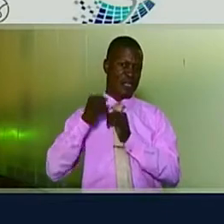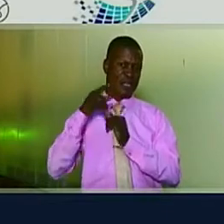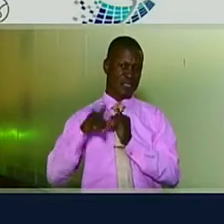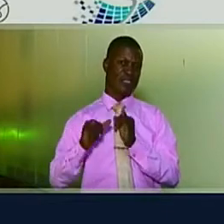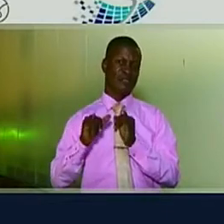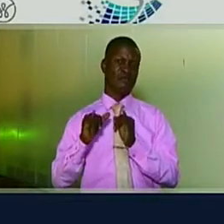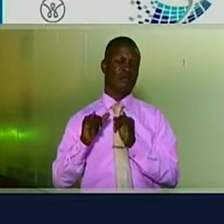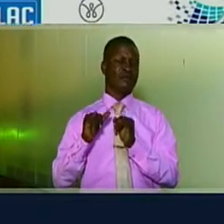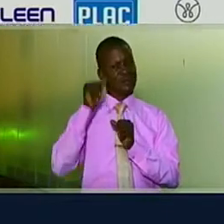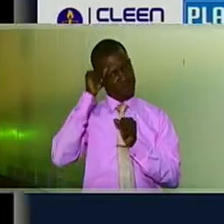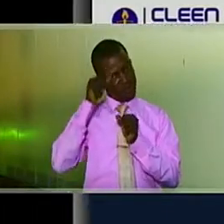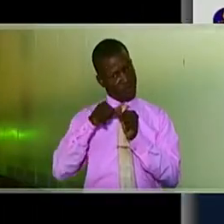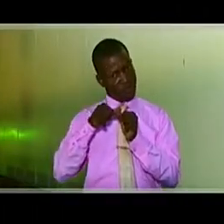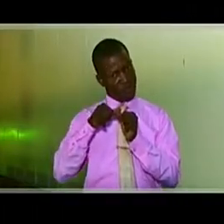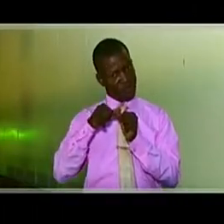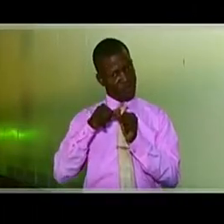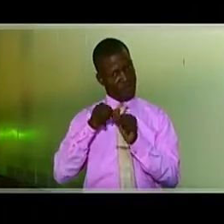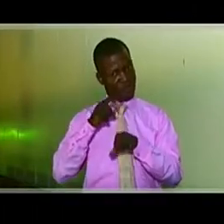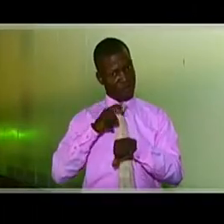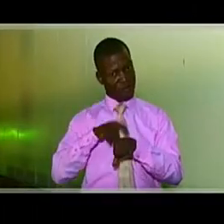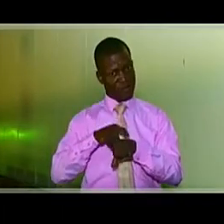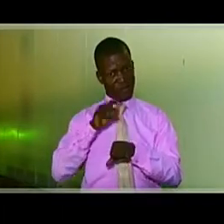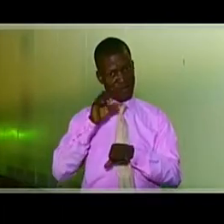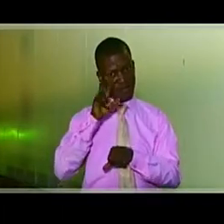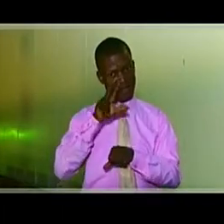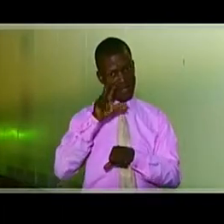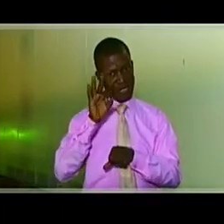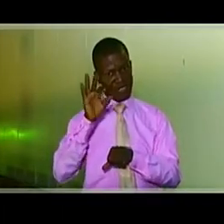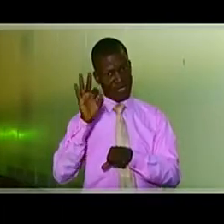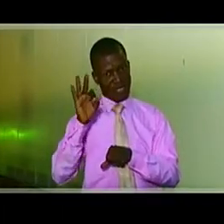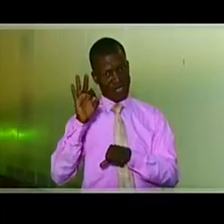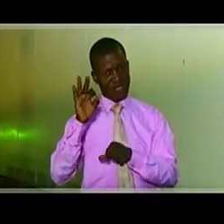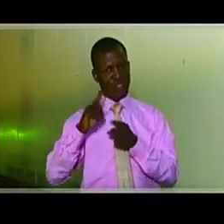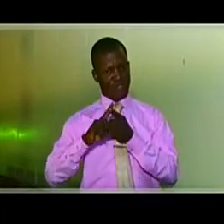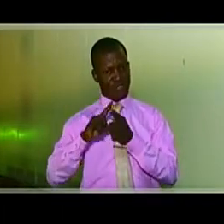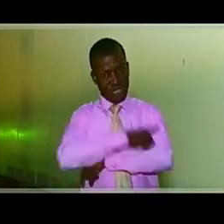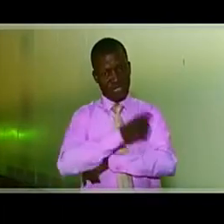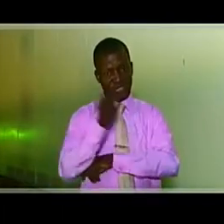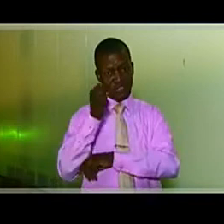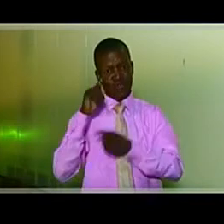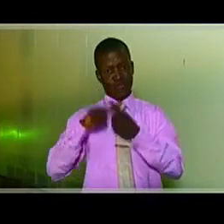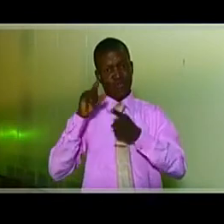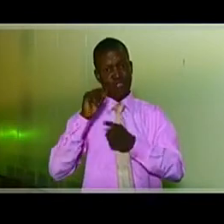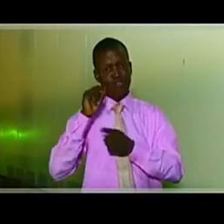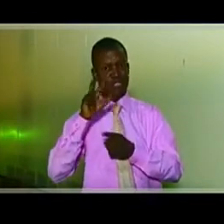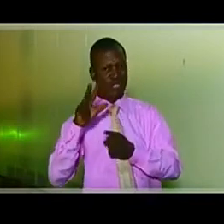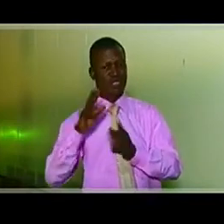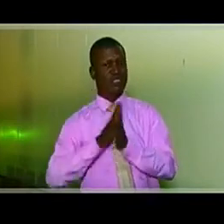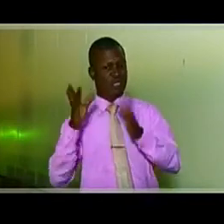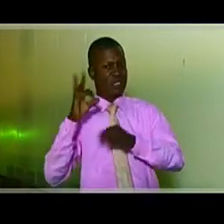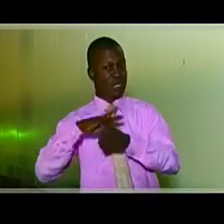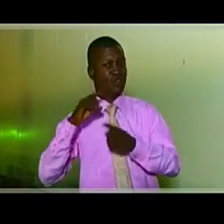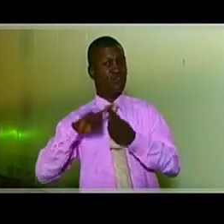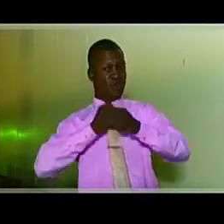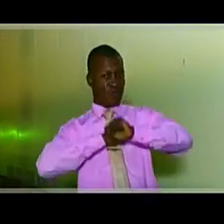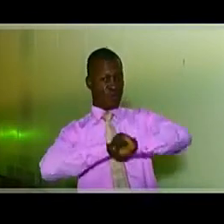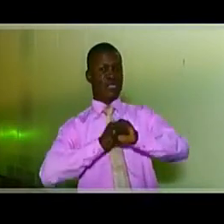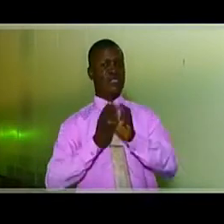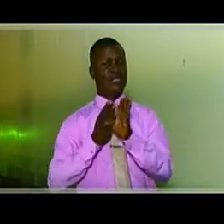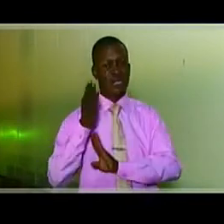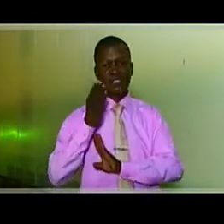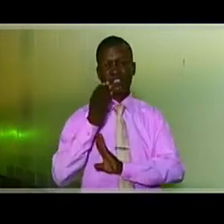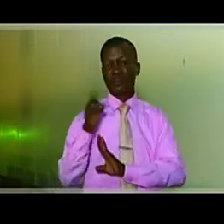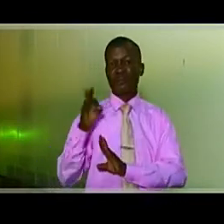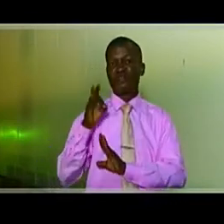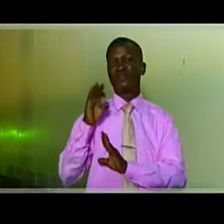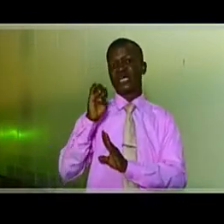remember, it's exactly 399 days to the 2023 general elections. And to safeguard the integrity of the AKT,